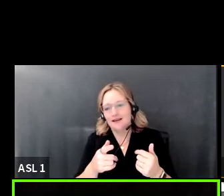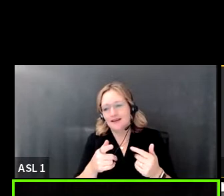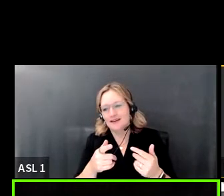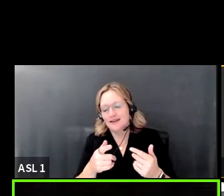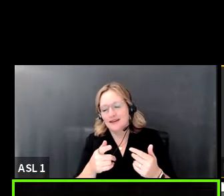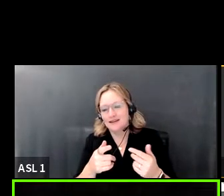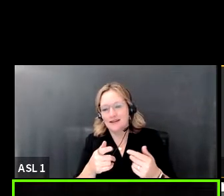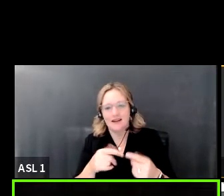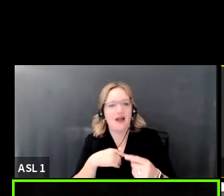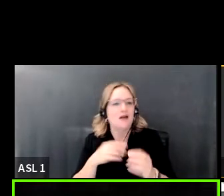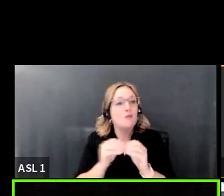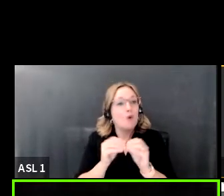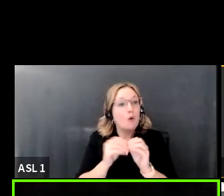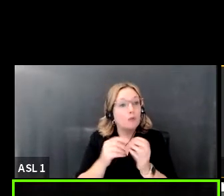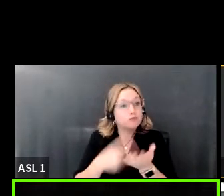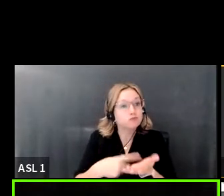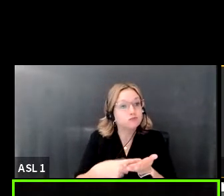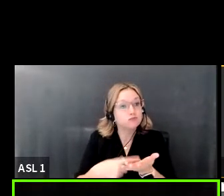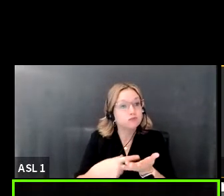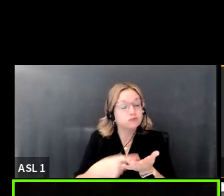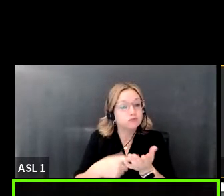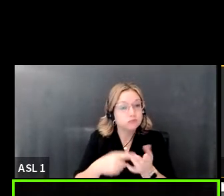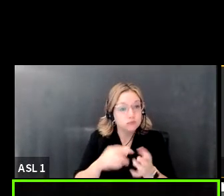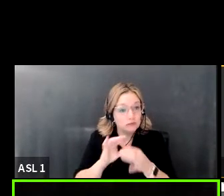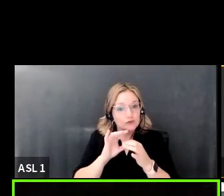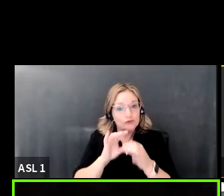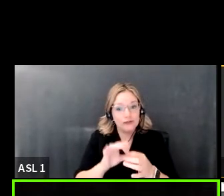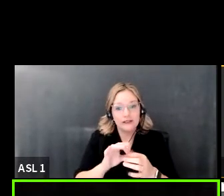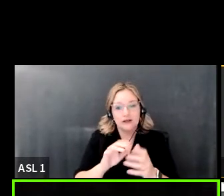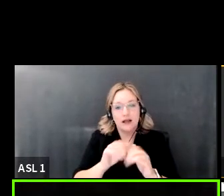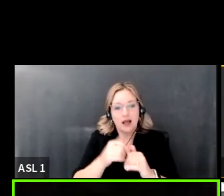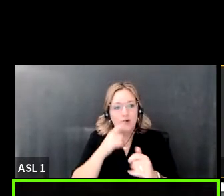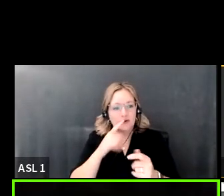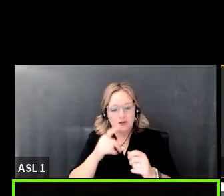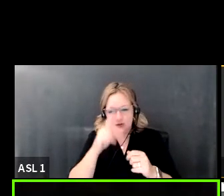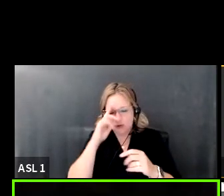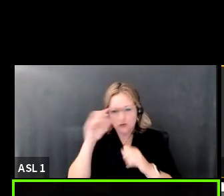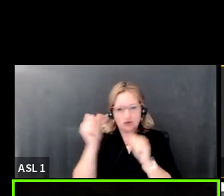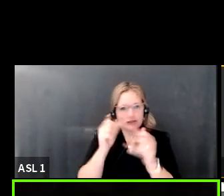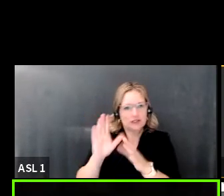uh discussions about how we can put you all in touch with strategy corp so thank you very much